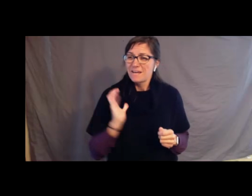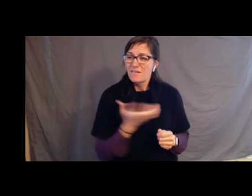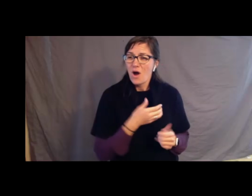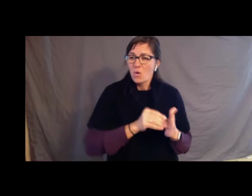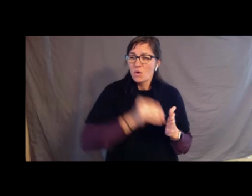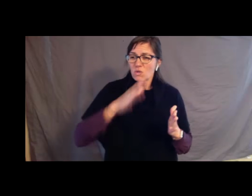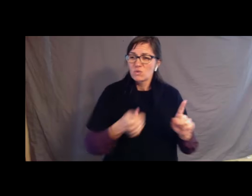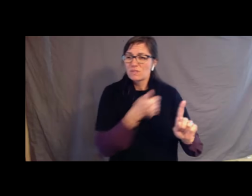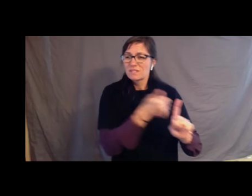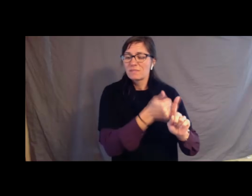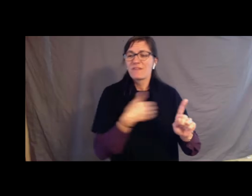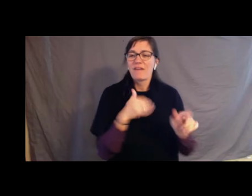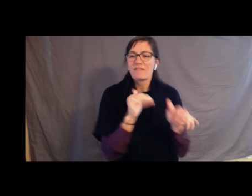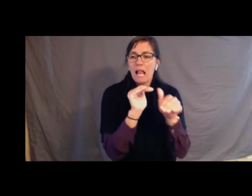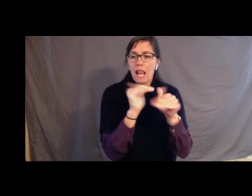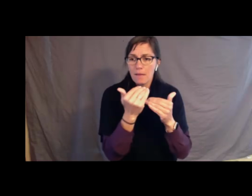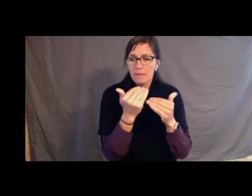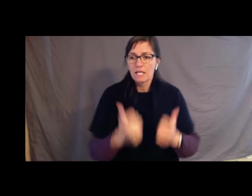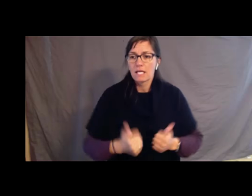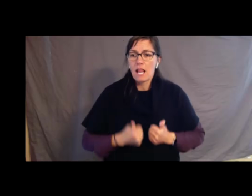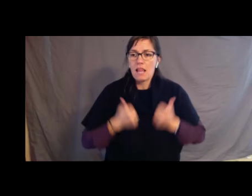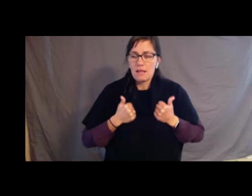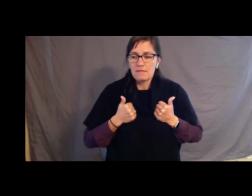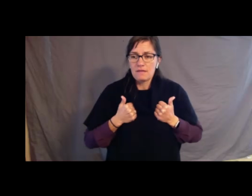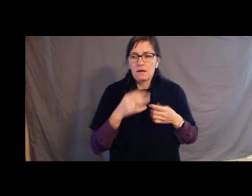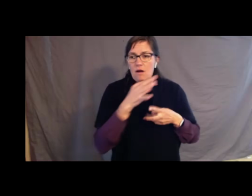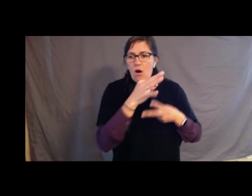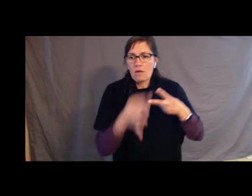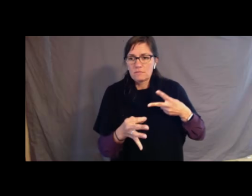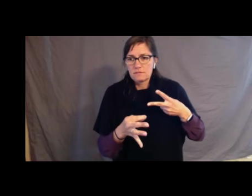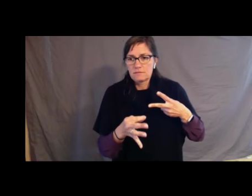living options, residential options, if they're not able to